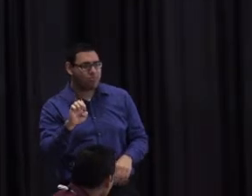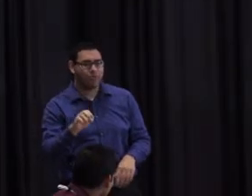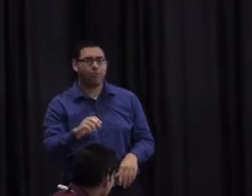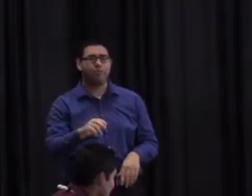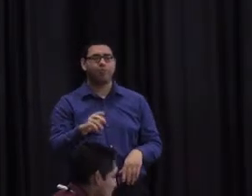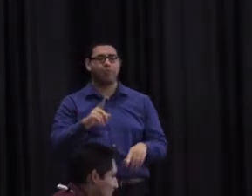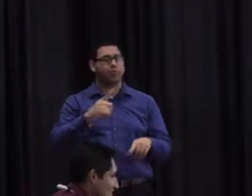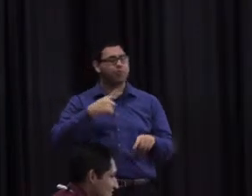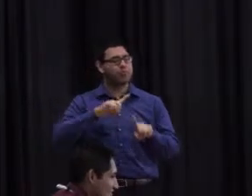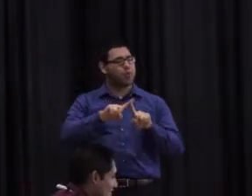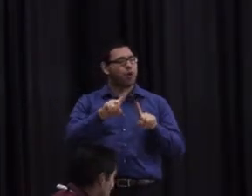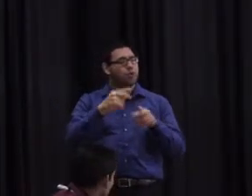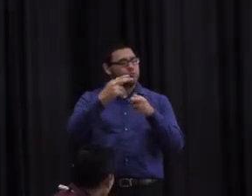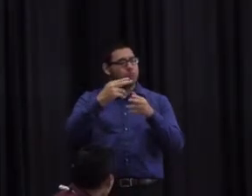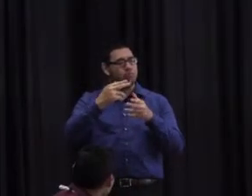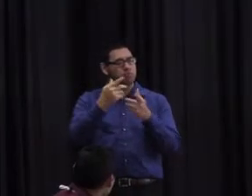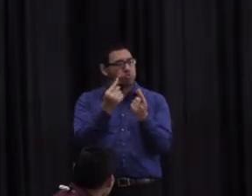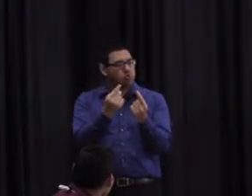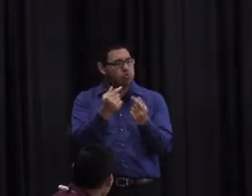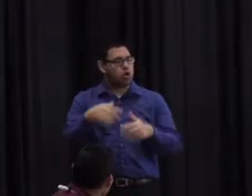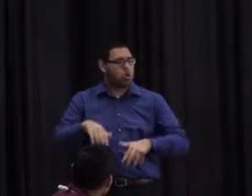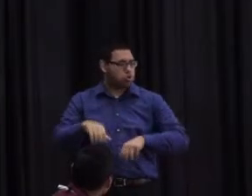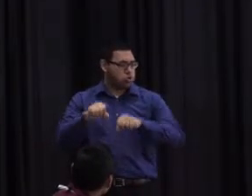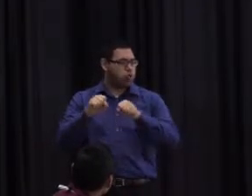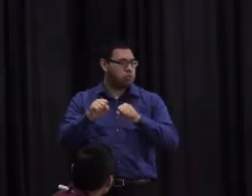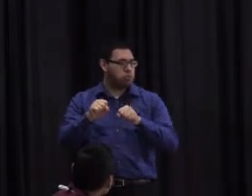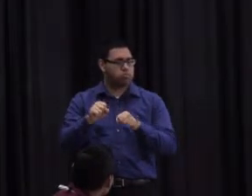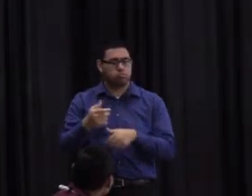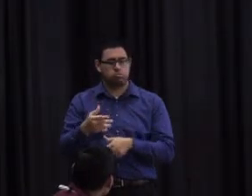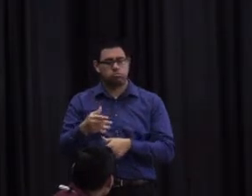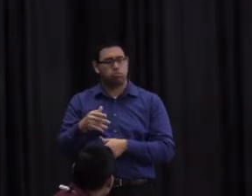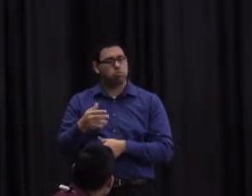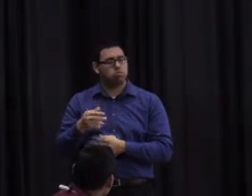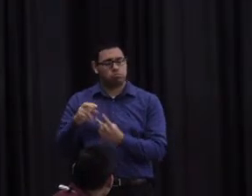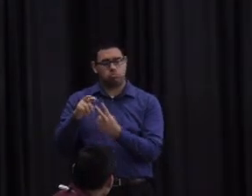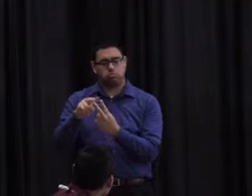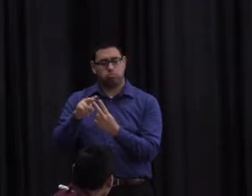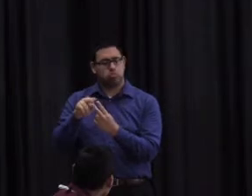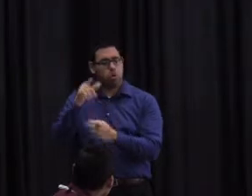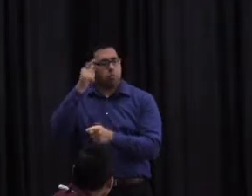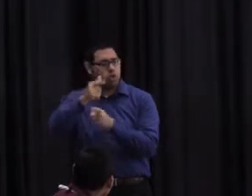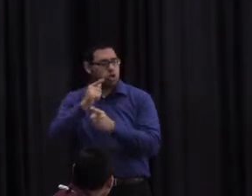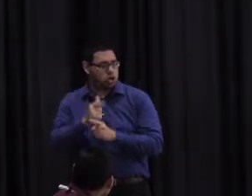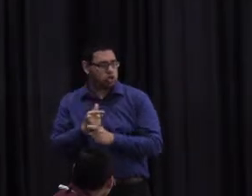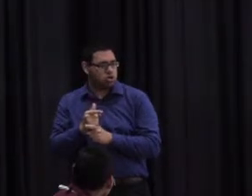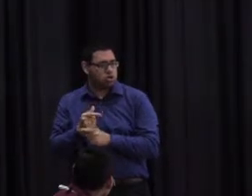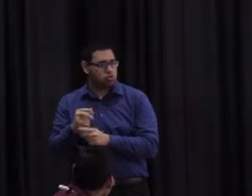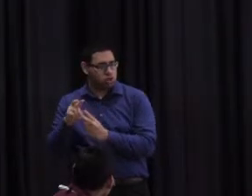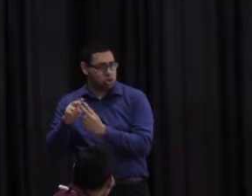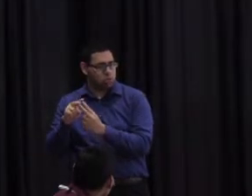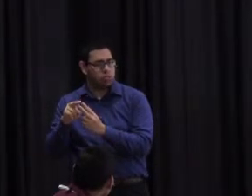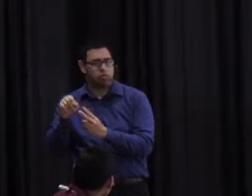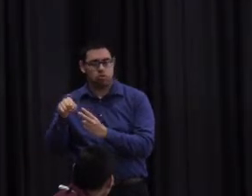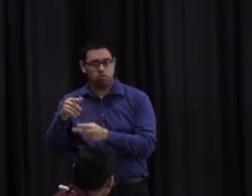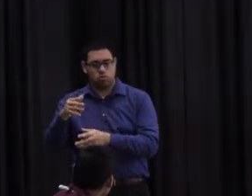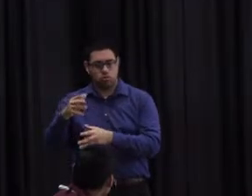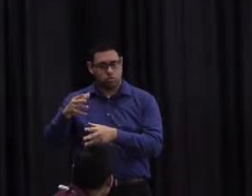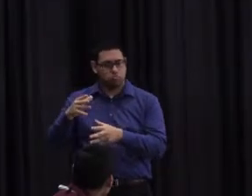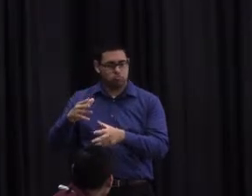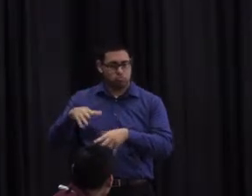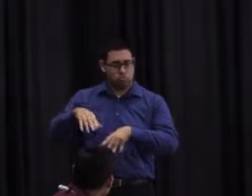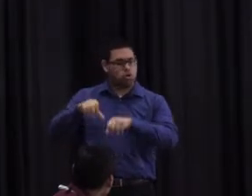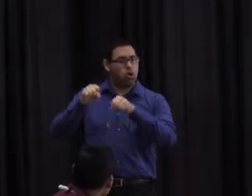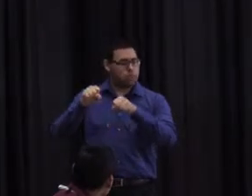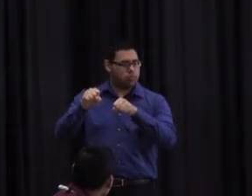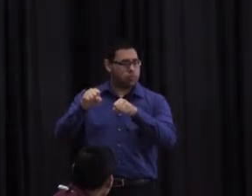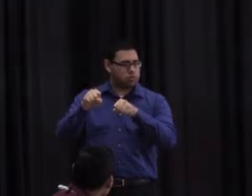But what we ended up doing is we ended up adopting a sibling pair, a brother and a sister. So we got our Yahtzee and we got our boy. And